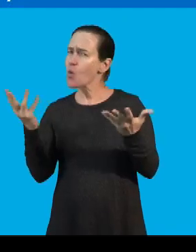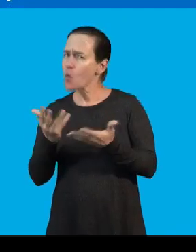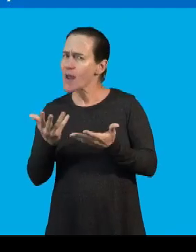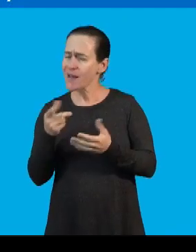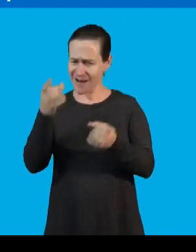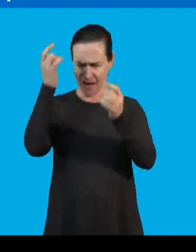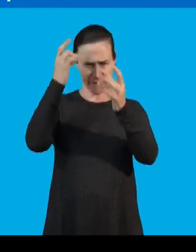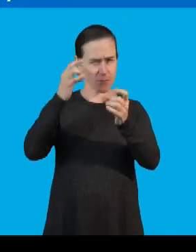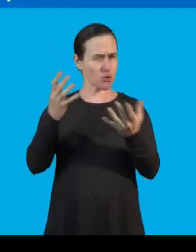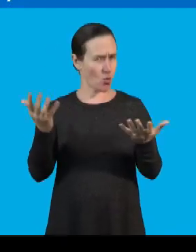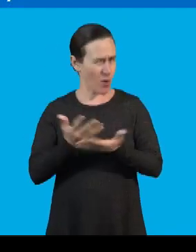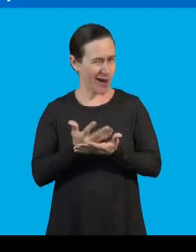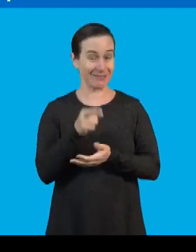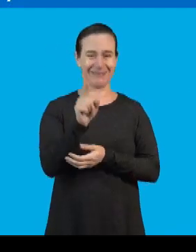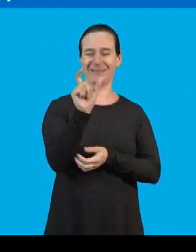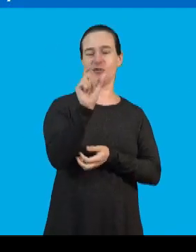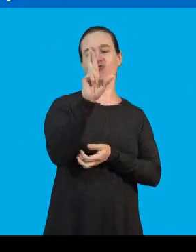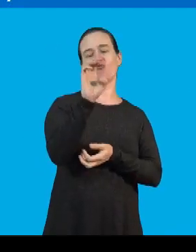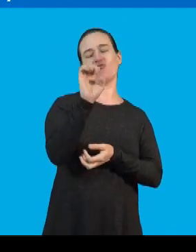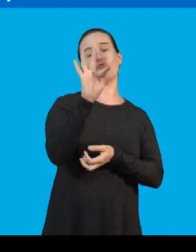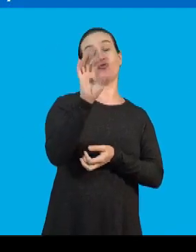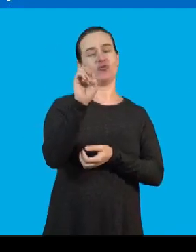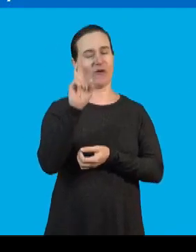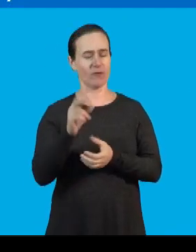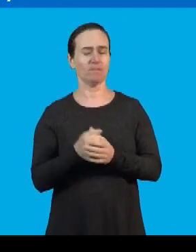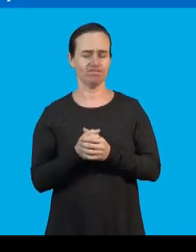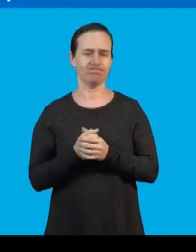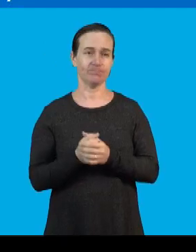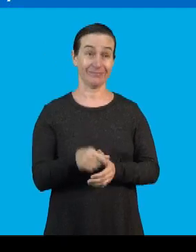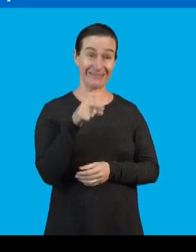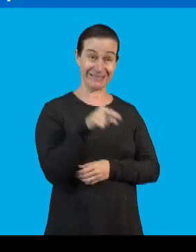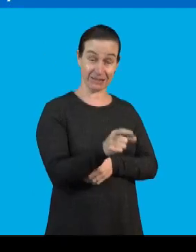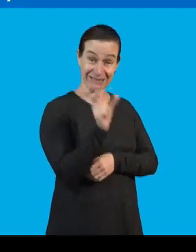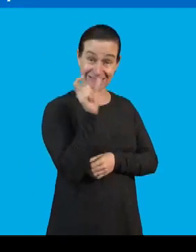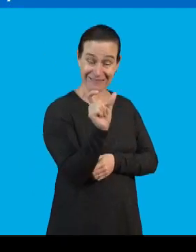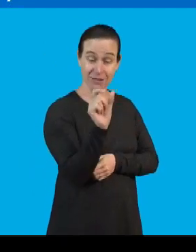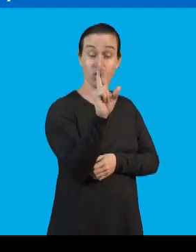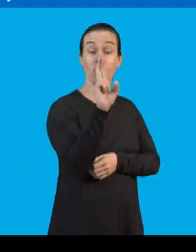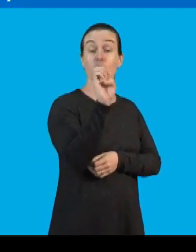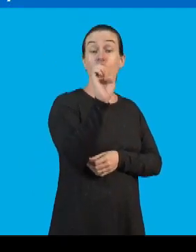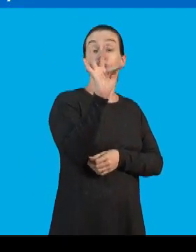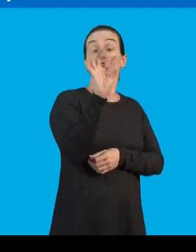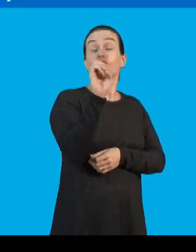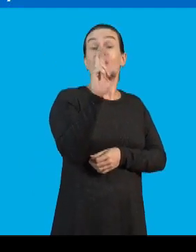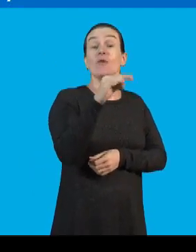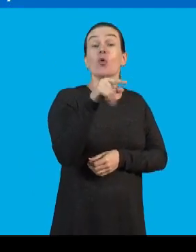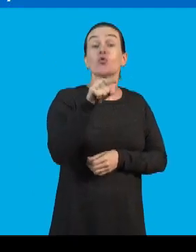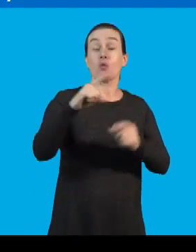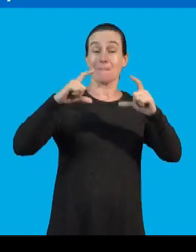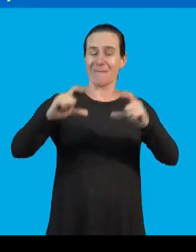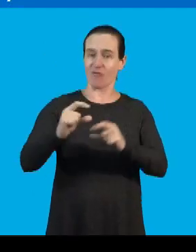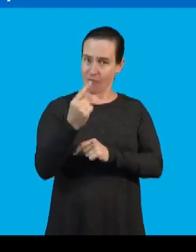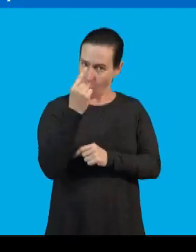have to follow the reference that it gives to where we're going to find this information in the text. So let's go